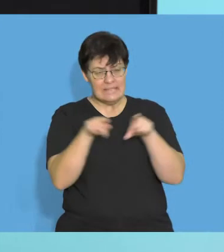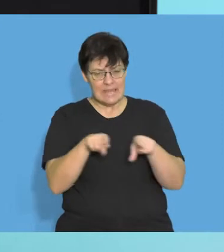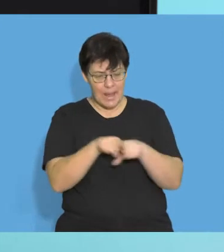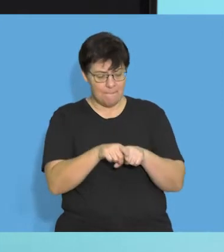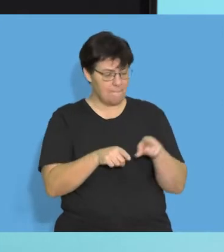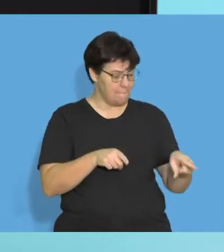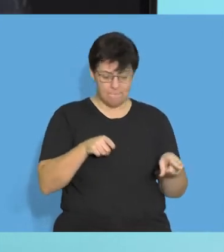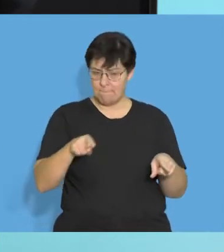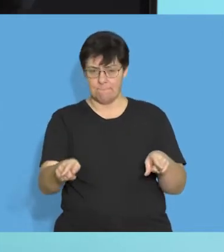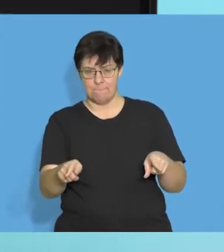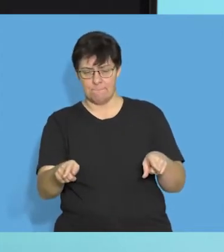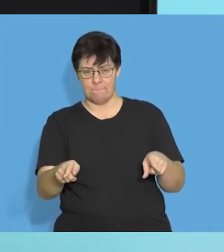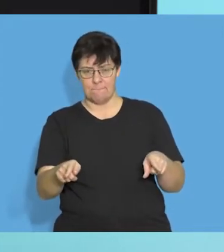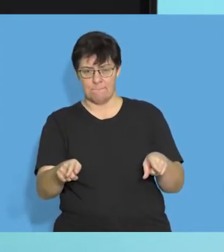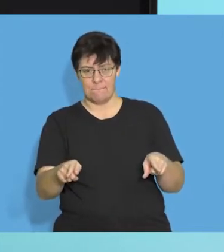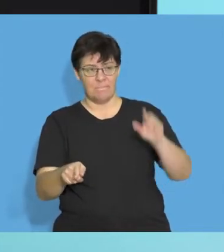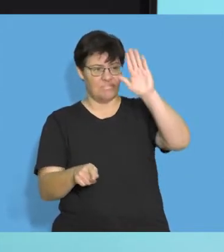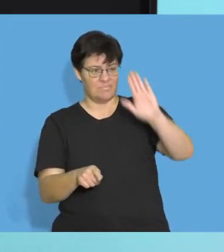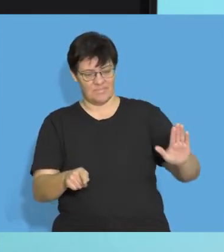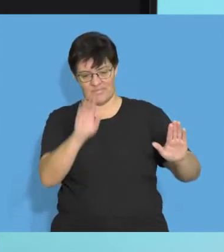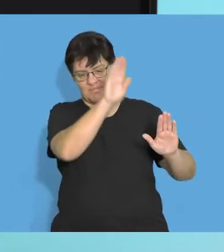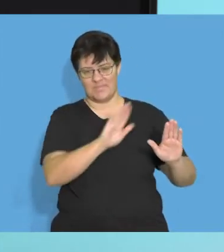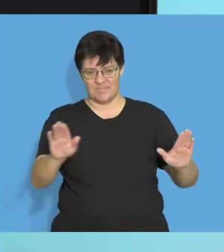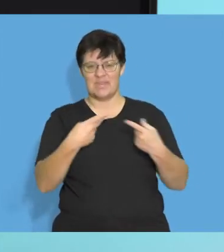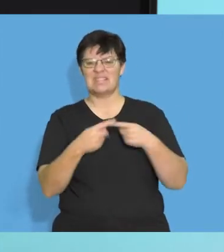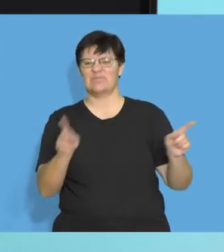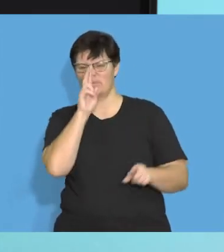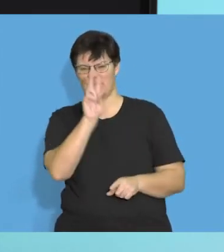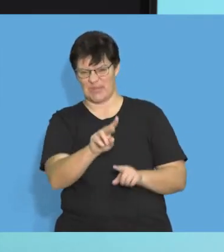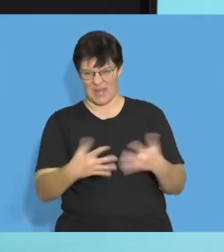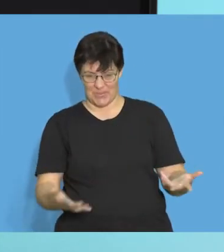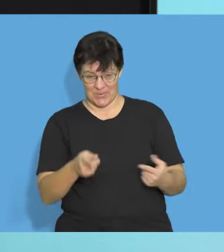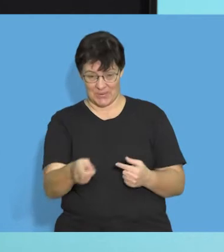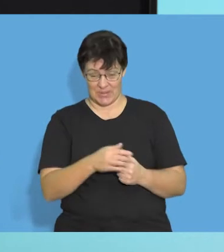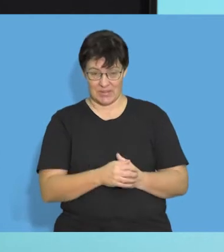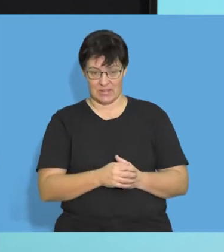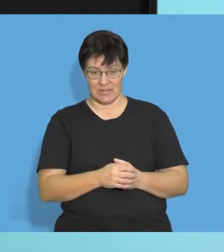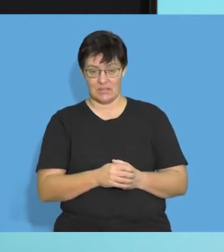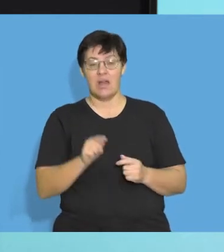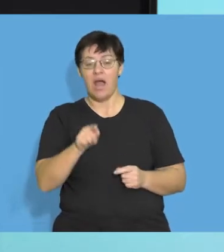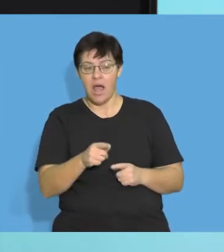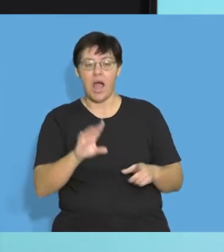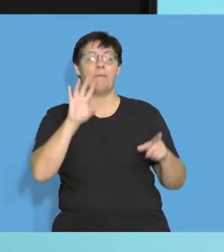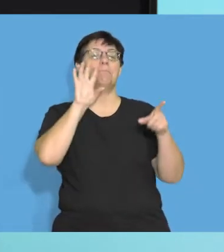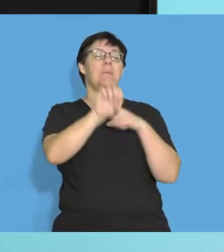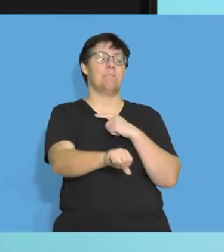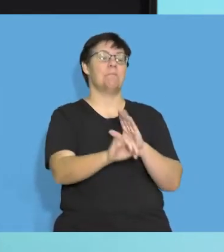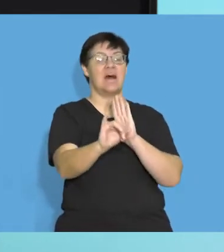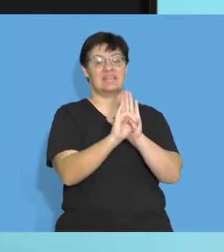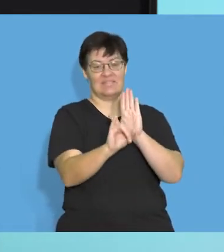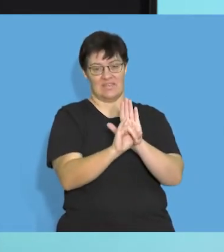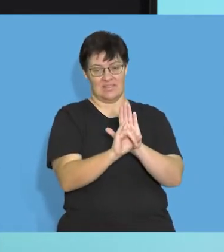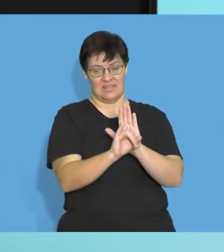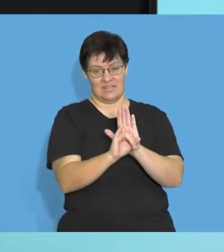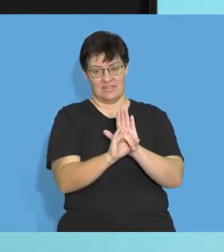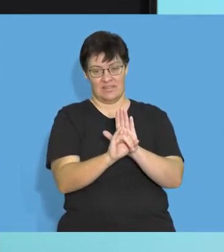using both the perpetual system and the periodic system. So in that way, you can clearly identify